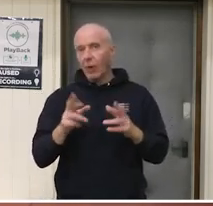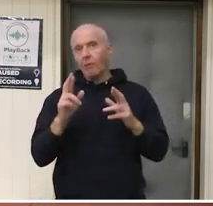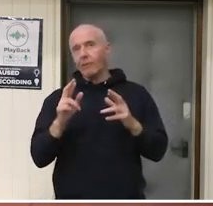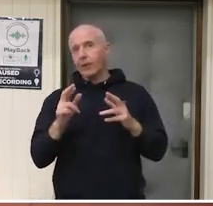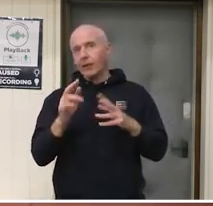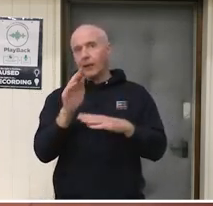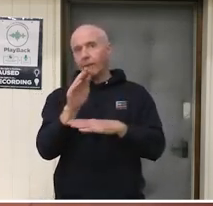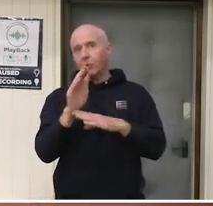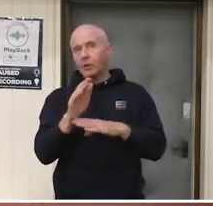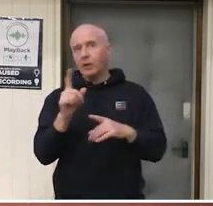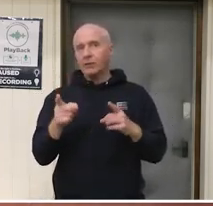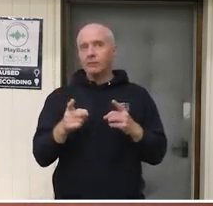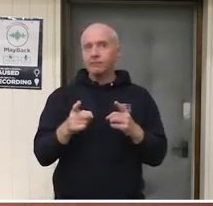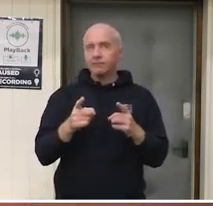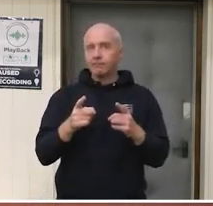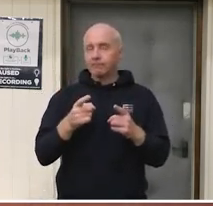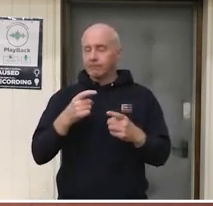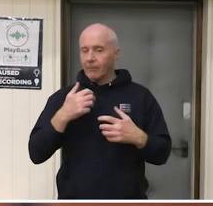future.